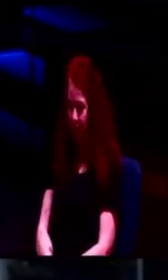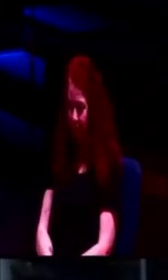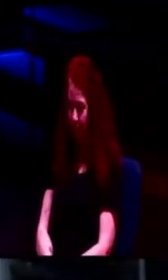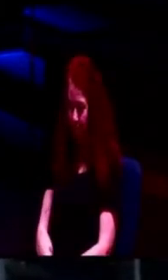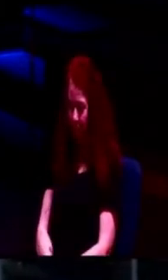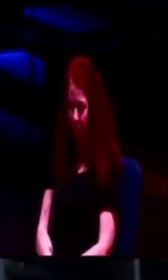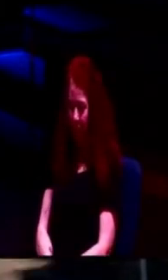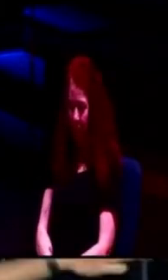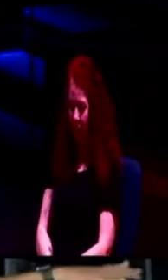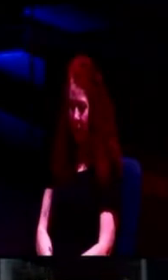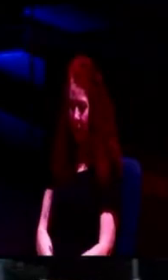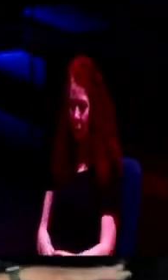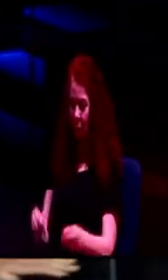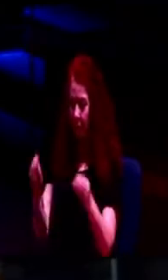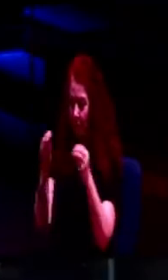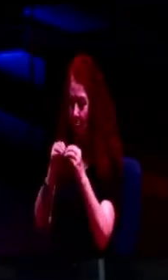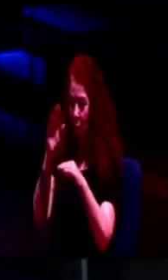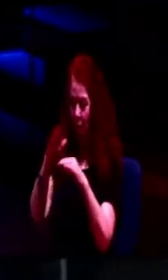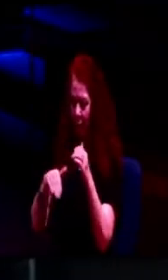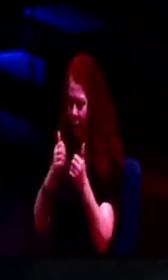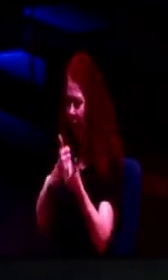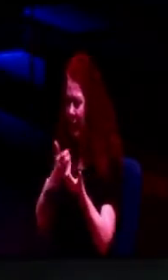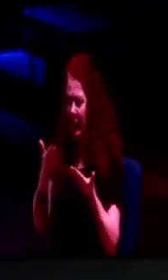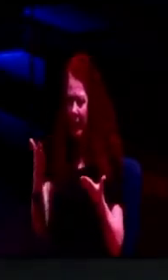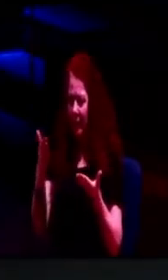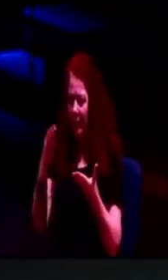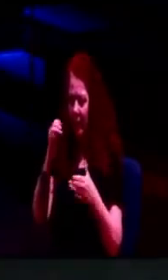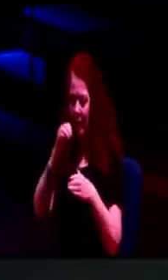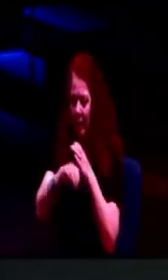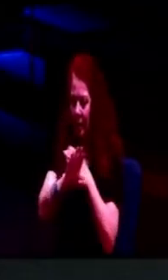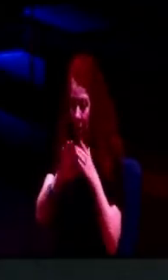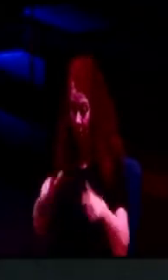trumped absolute everything else in their life.